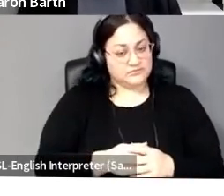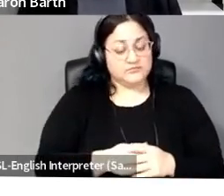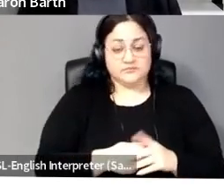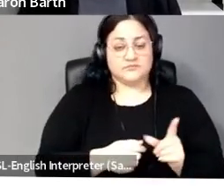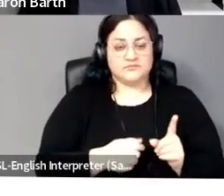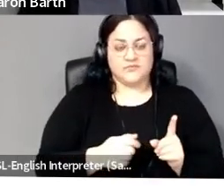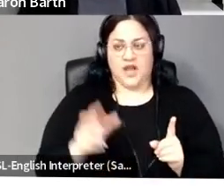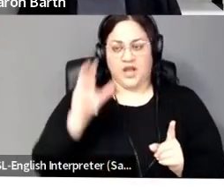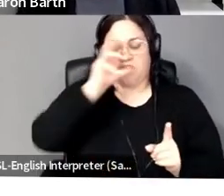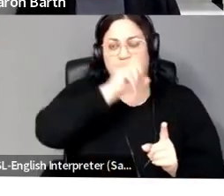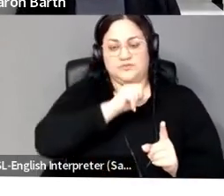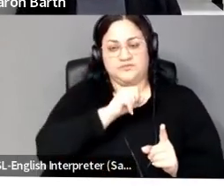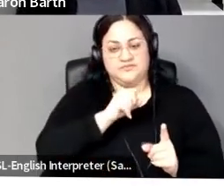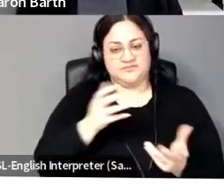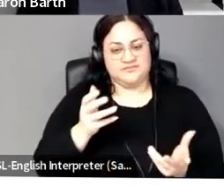Massive judgment.